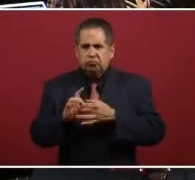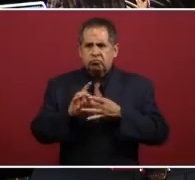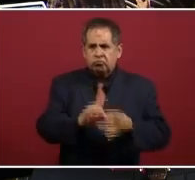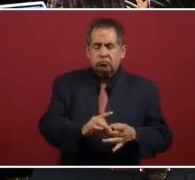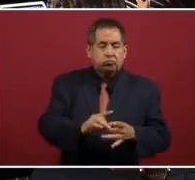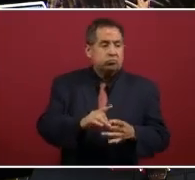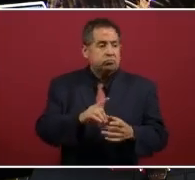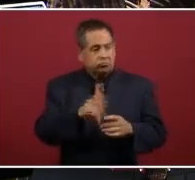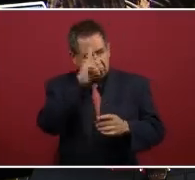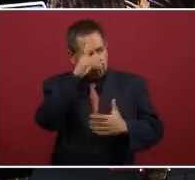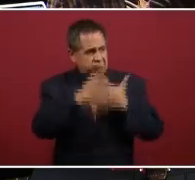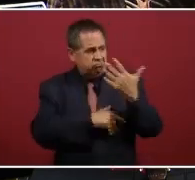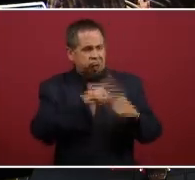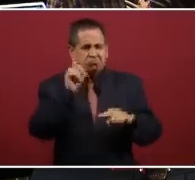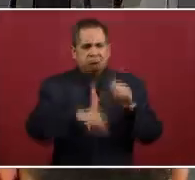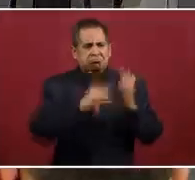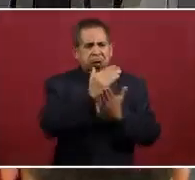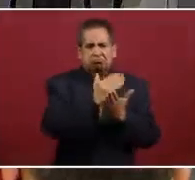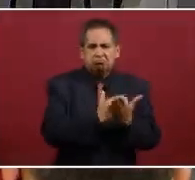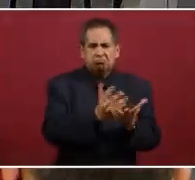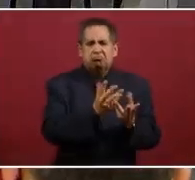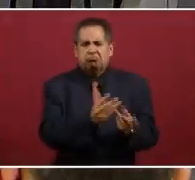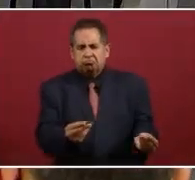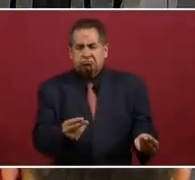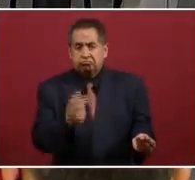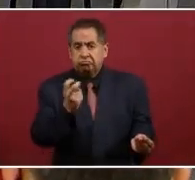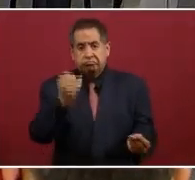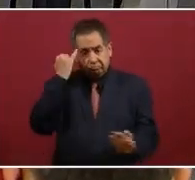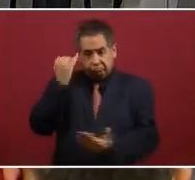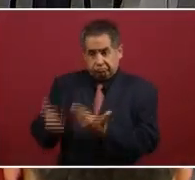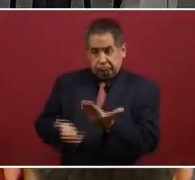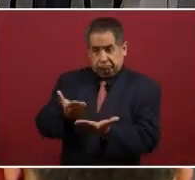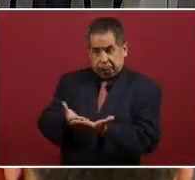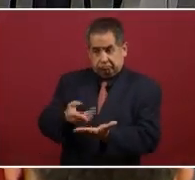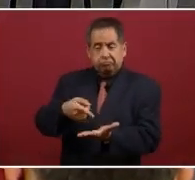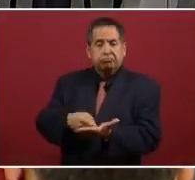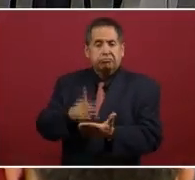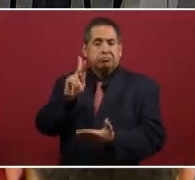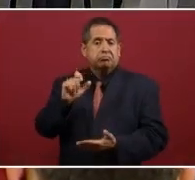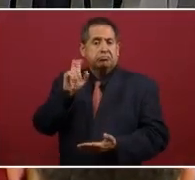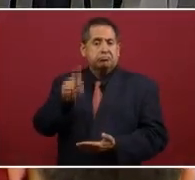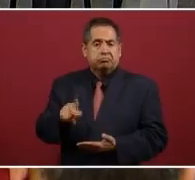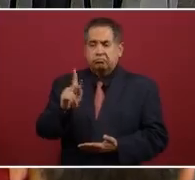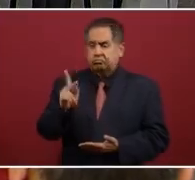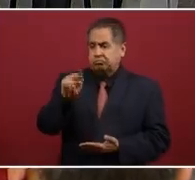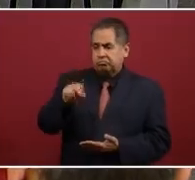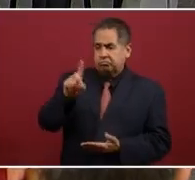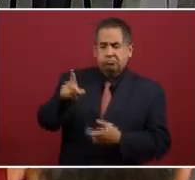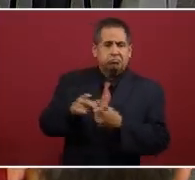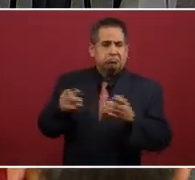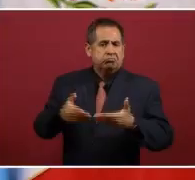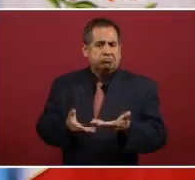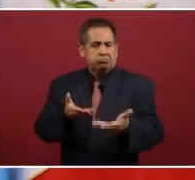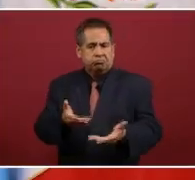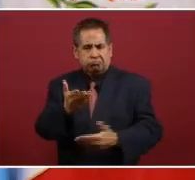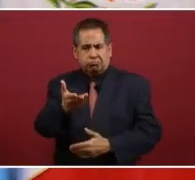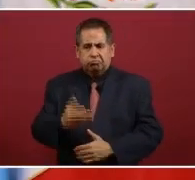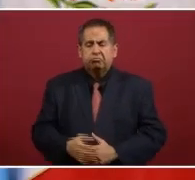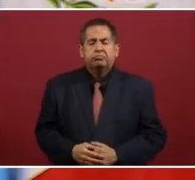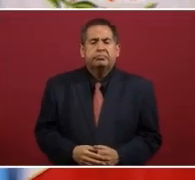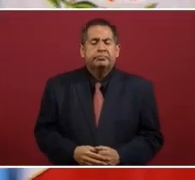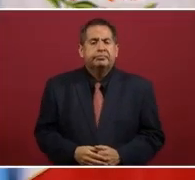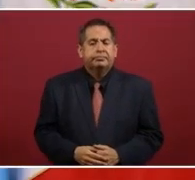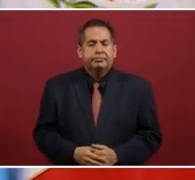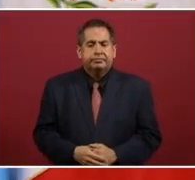de la violencia misma que se ve, esta iniciativa se ve en el Plan Nacional que presenta. We are